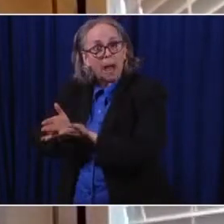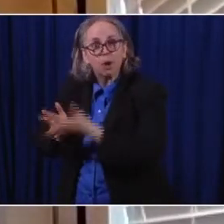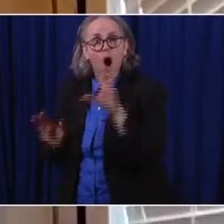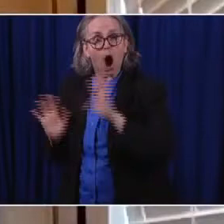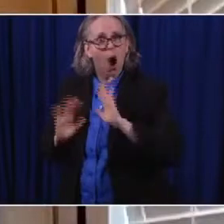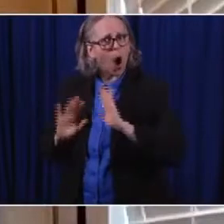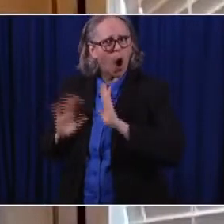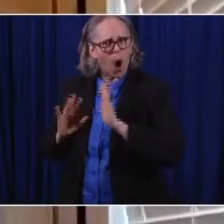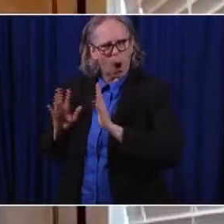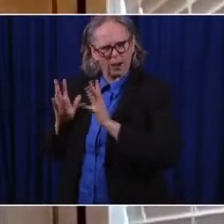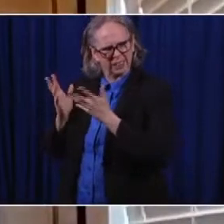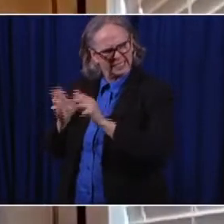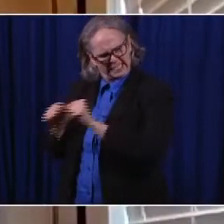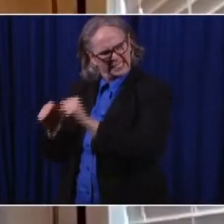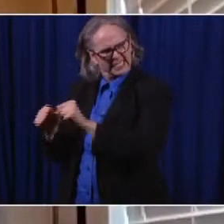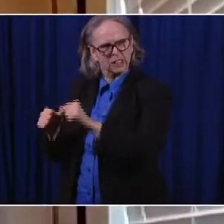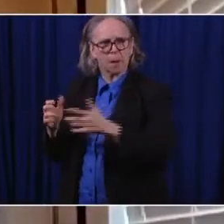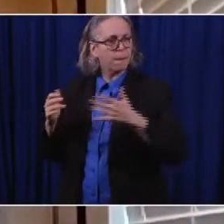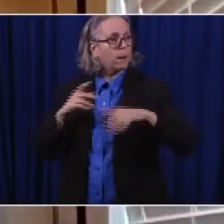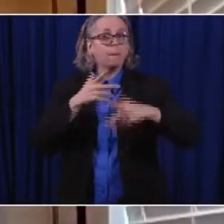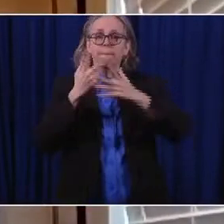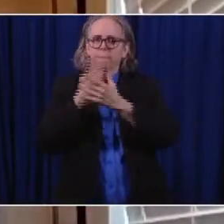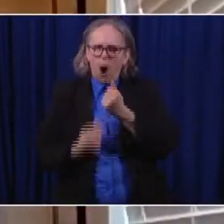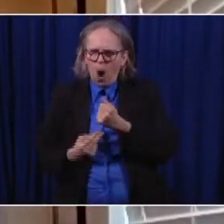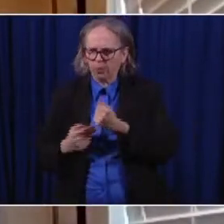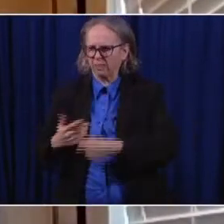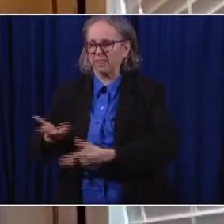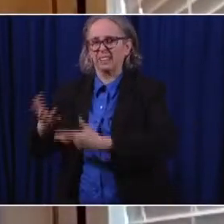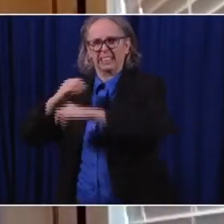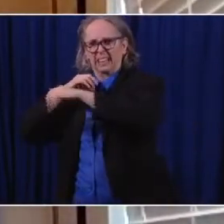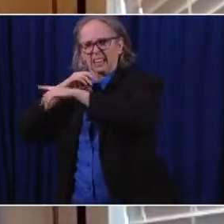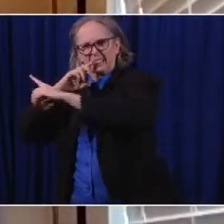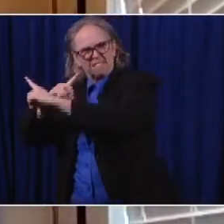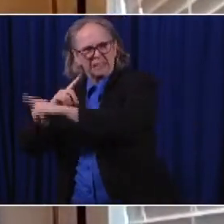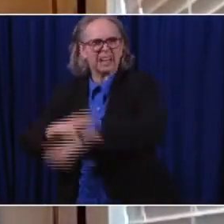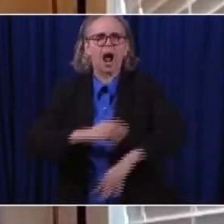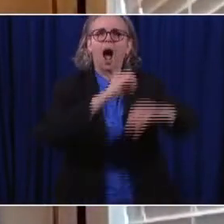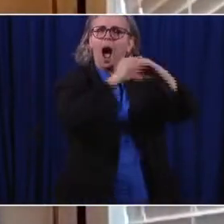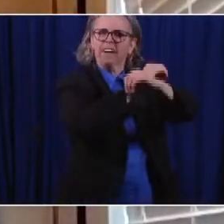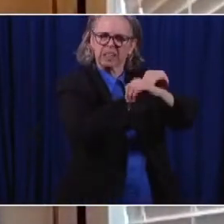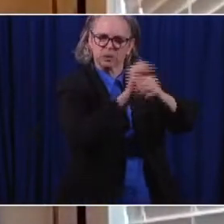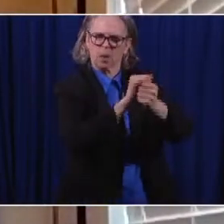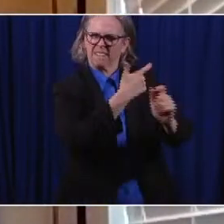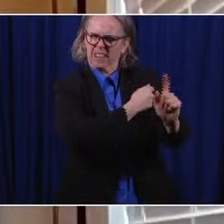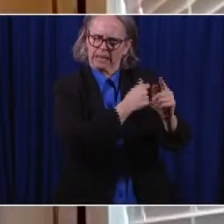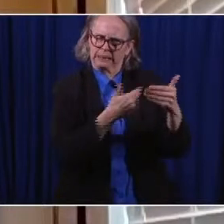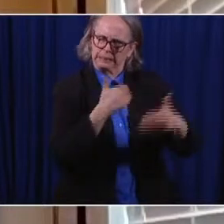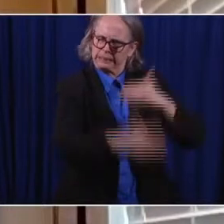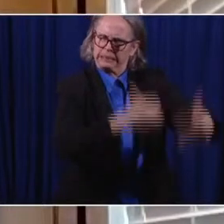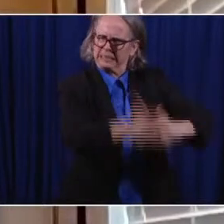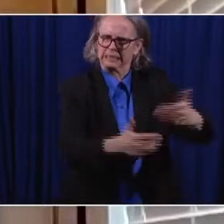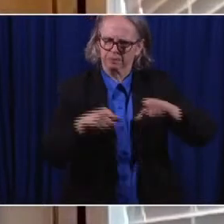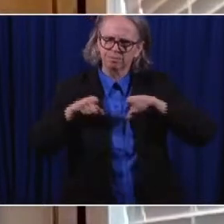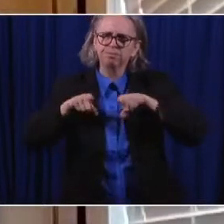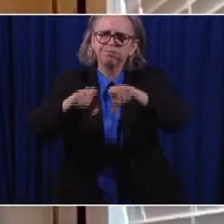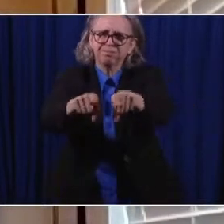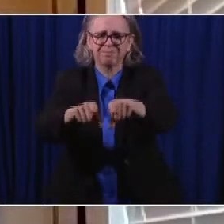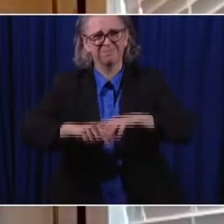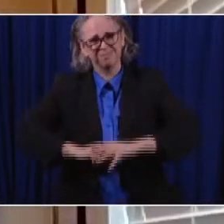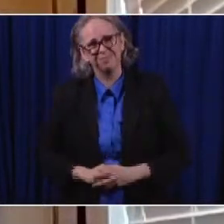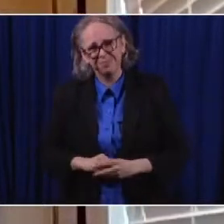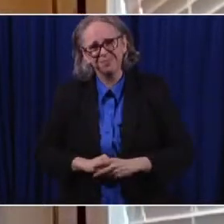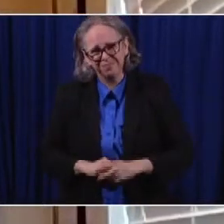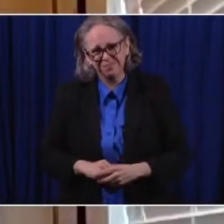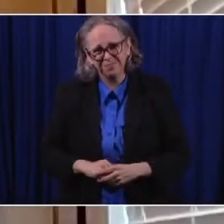we vaccinate enough people in Ohio that we can even begin thinking that way.